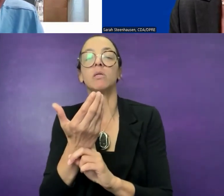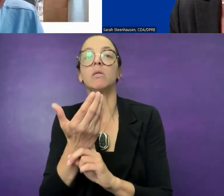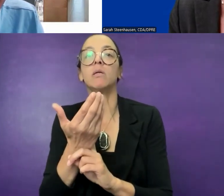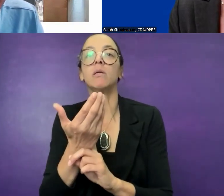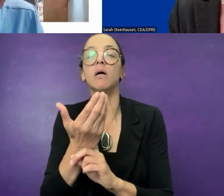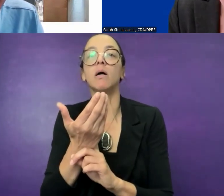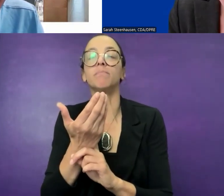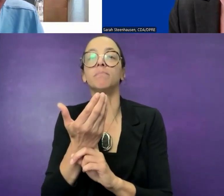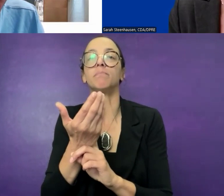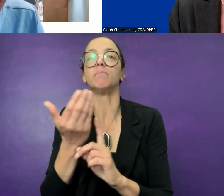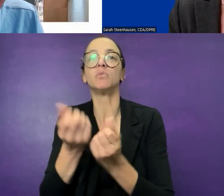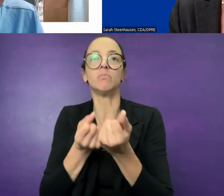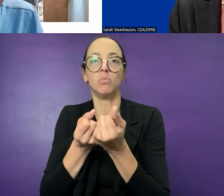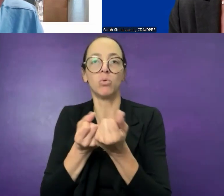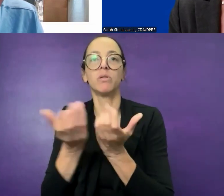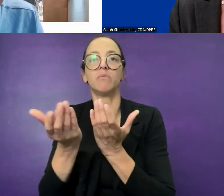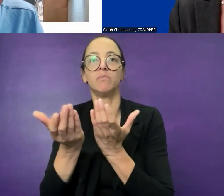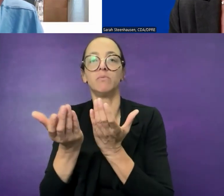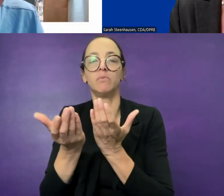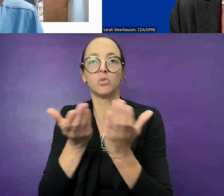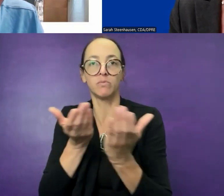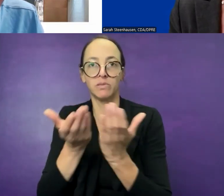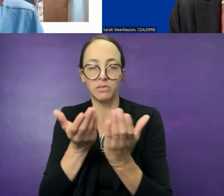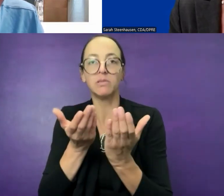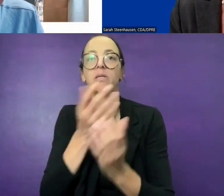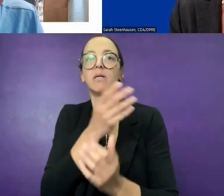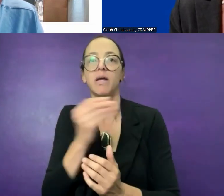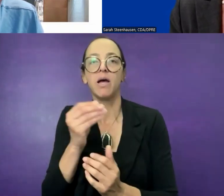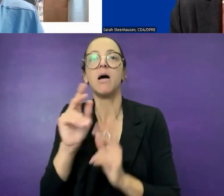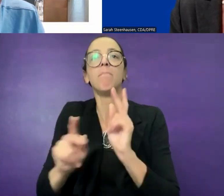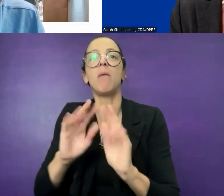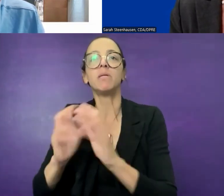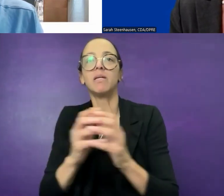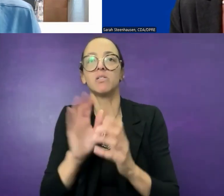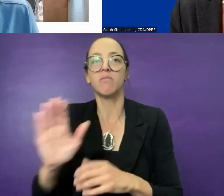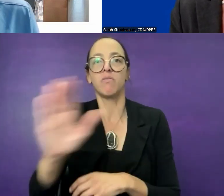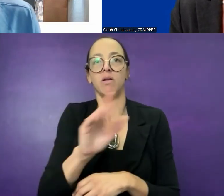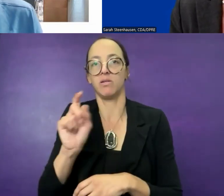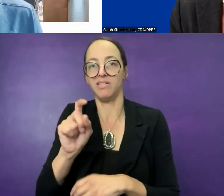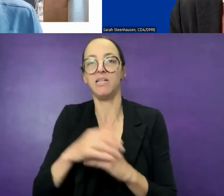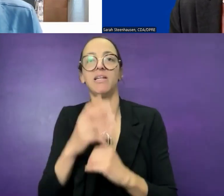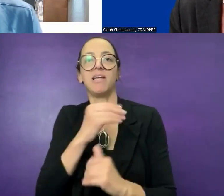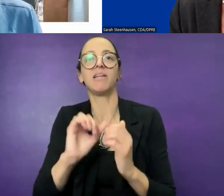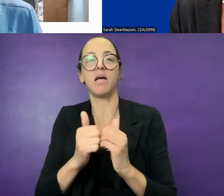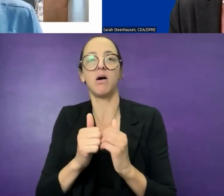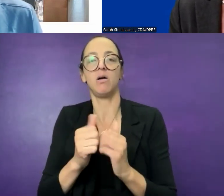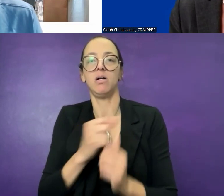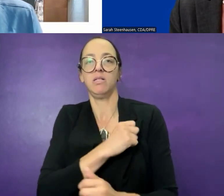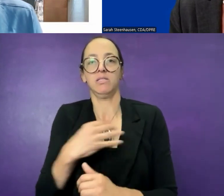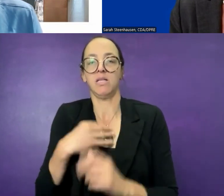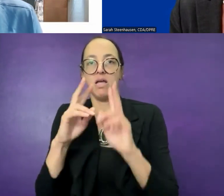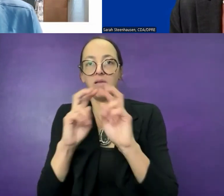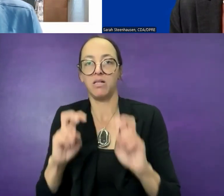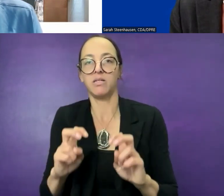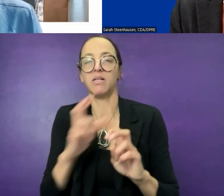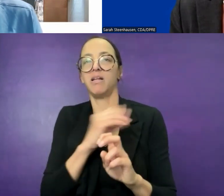are. And in addition to that, our home and community-based services gap analysis and roadmap. Really, I think the goal